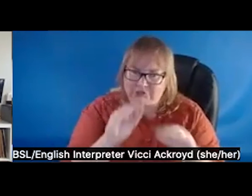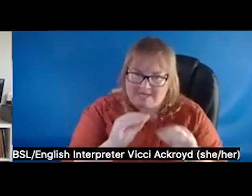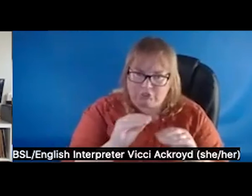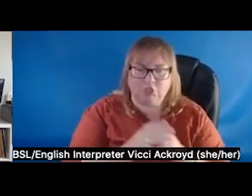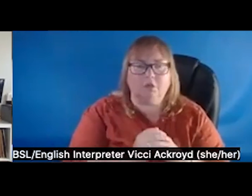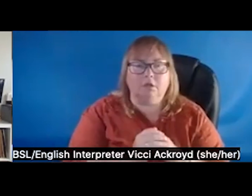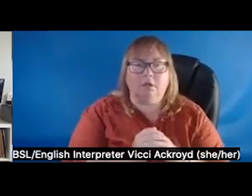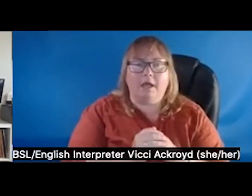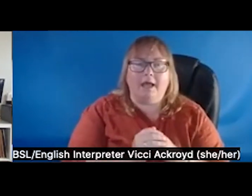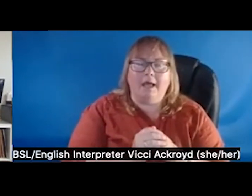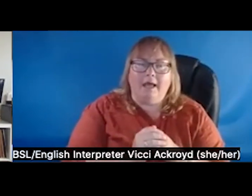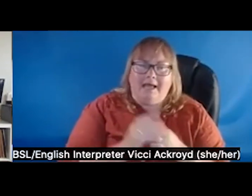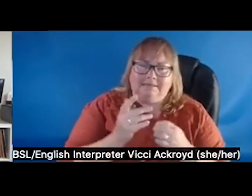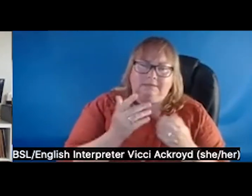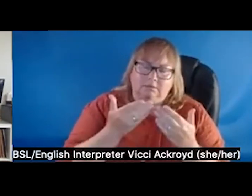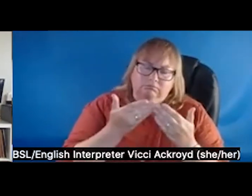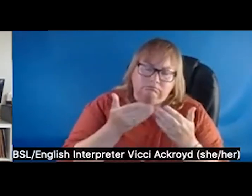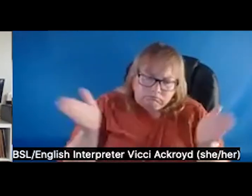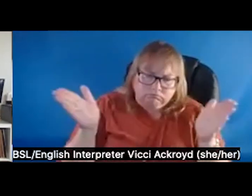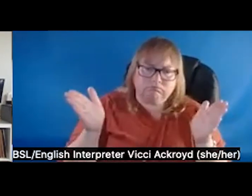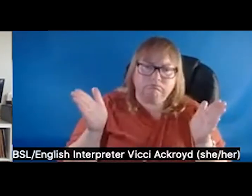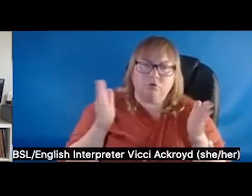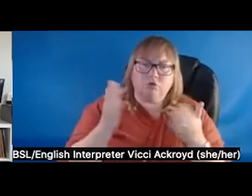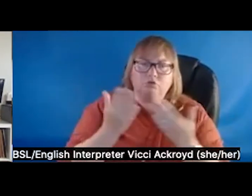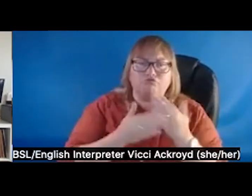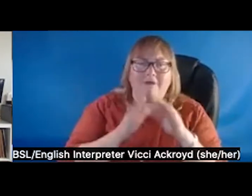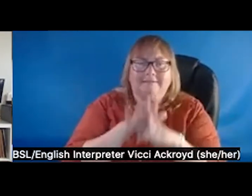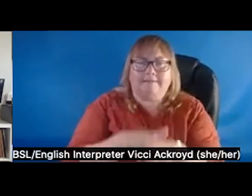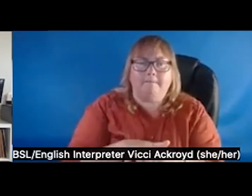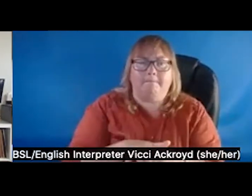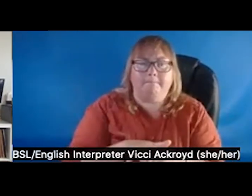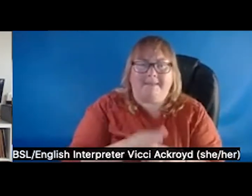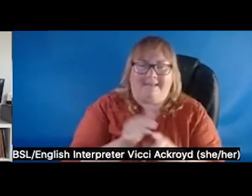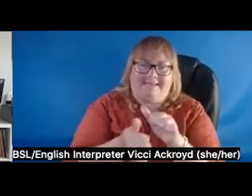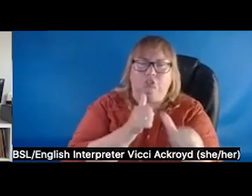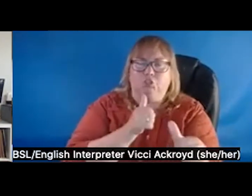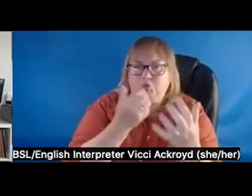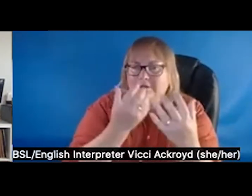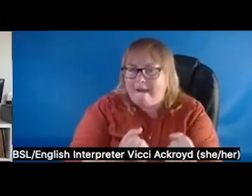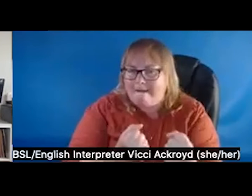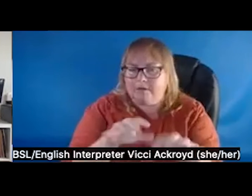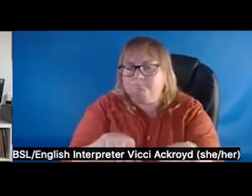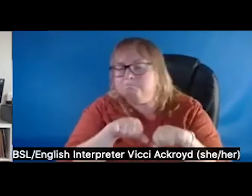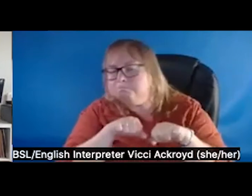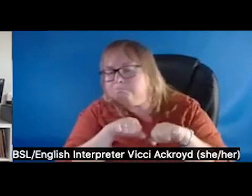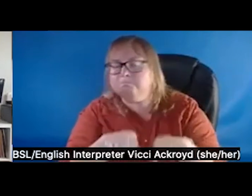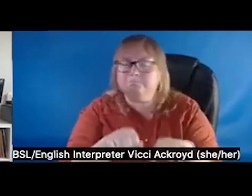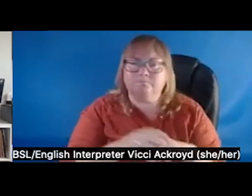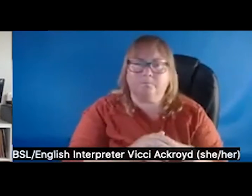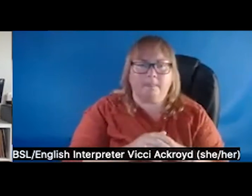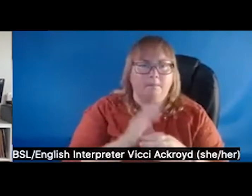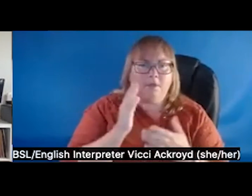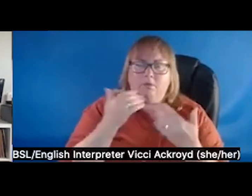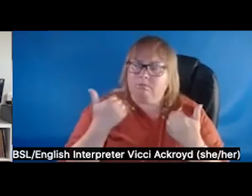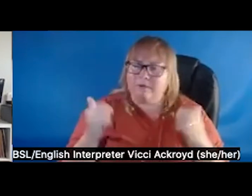explicitly looks at racism in institutions. And they've been having these amazing gatherings over the